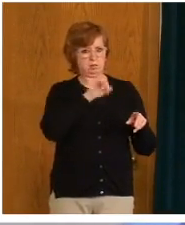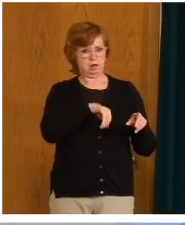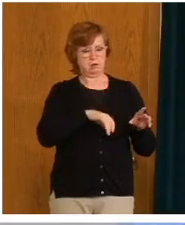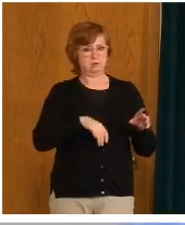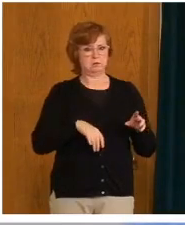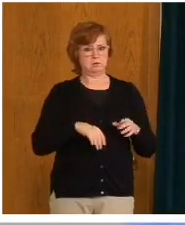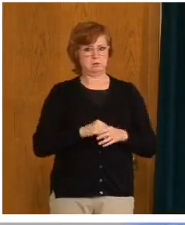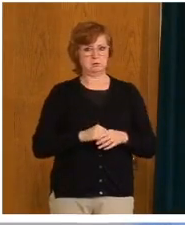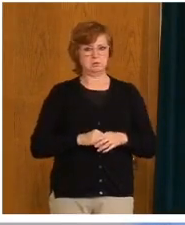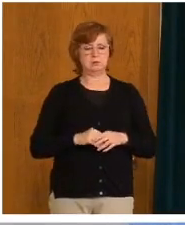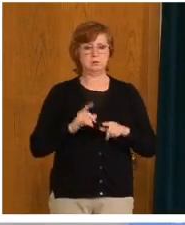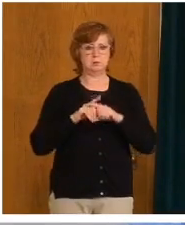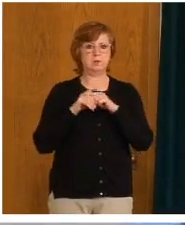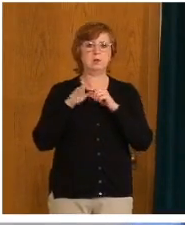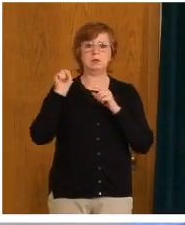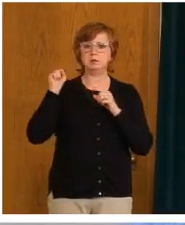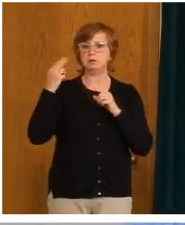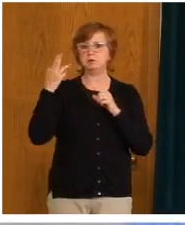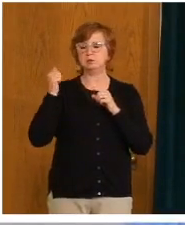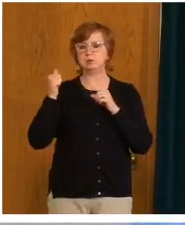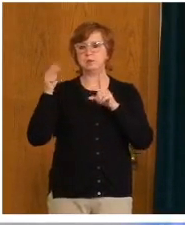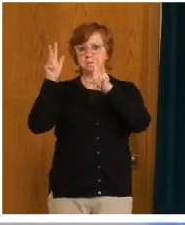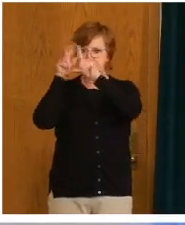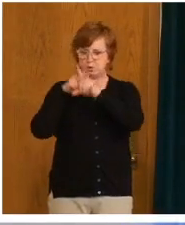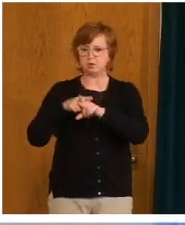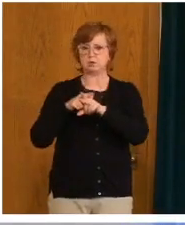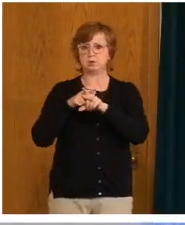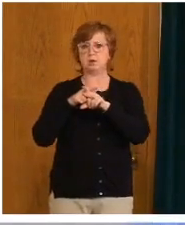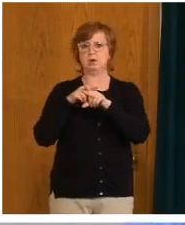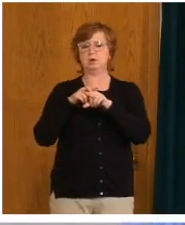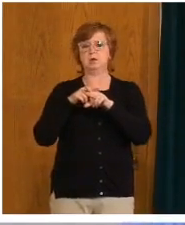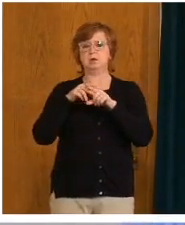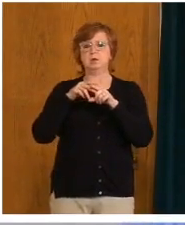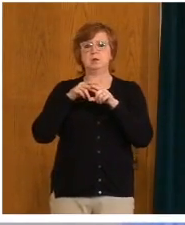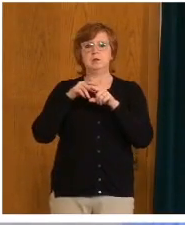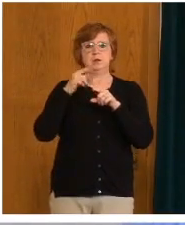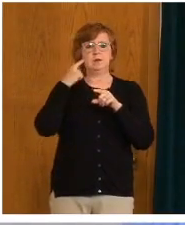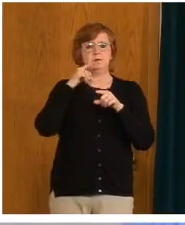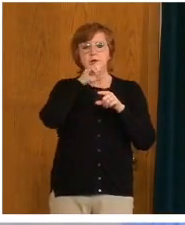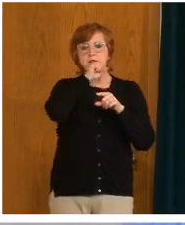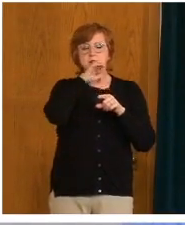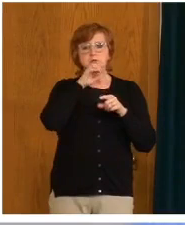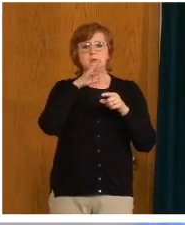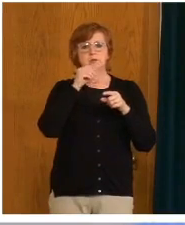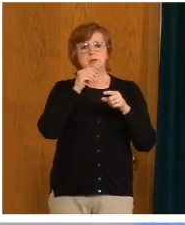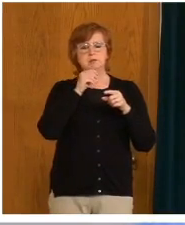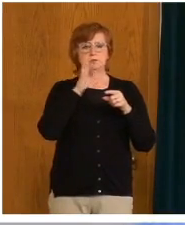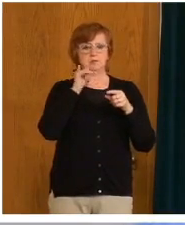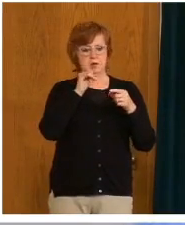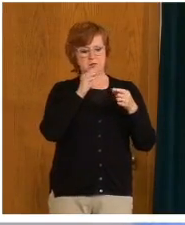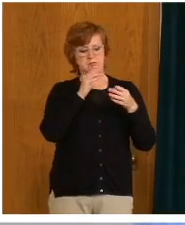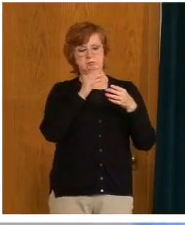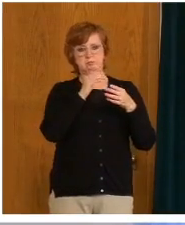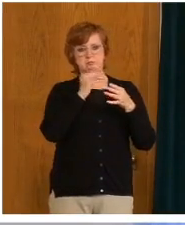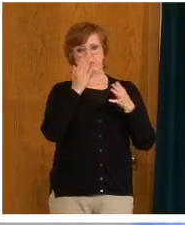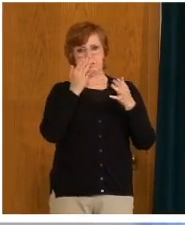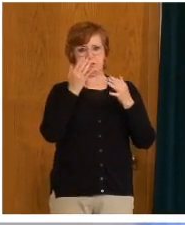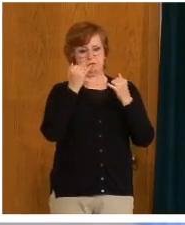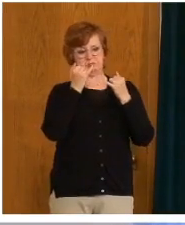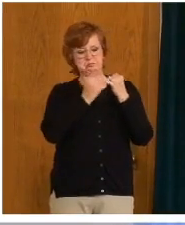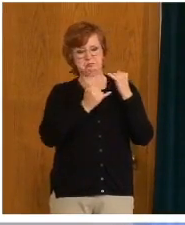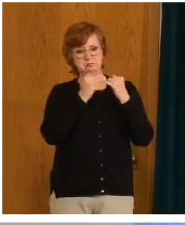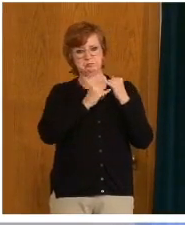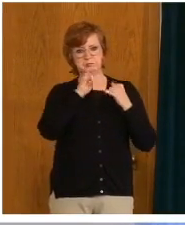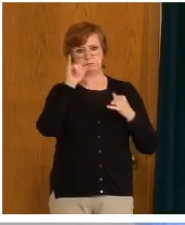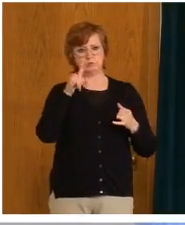booking system, at least till the end of May and perhaps even into June, depending upon the number of kids that get vaccinated before we hit the schools. But we